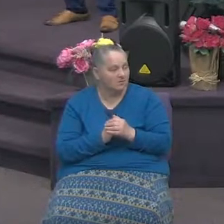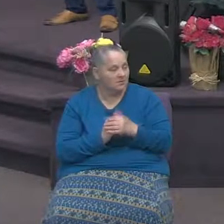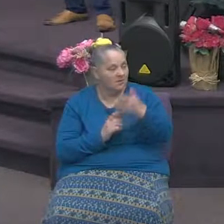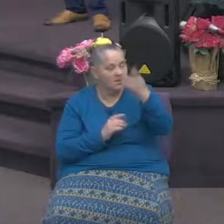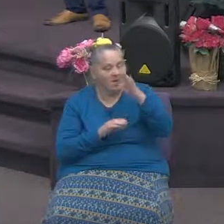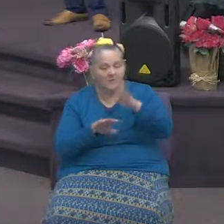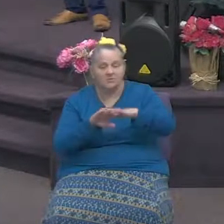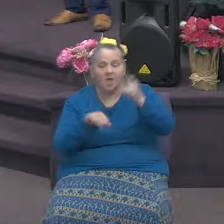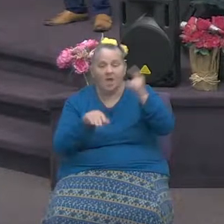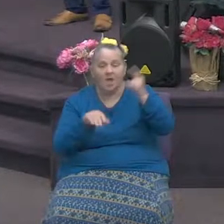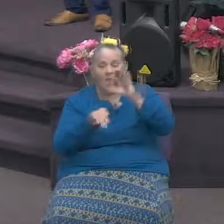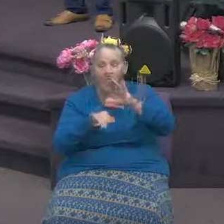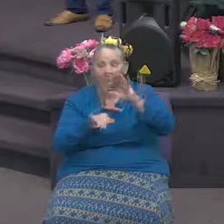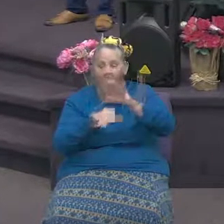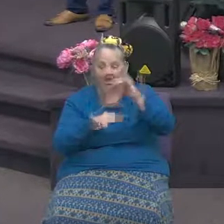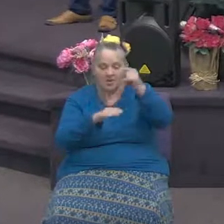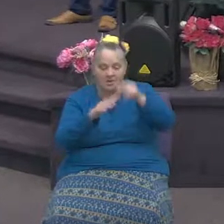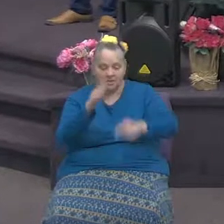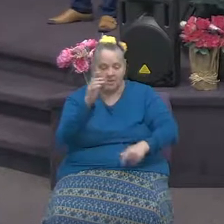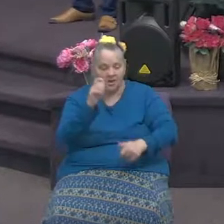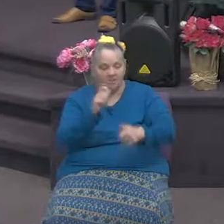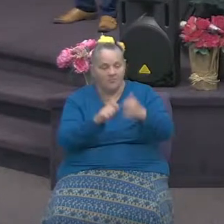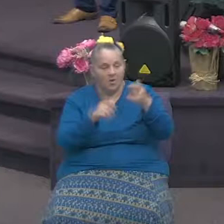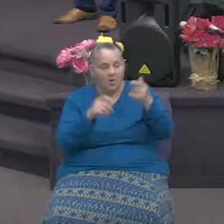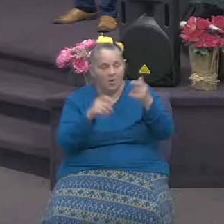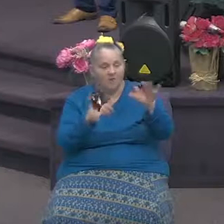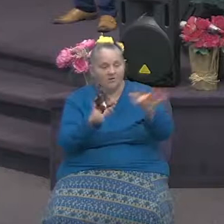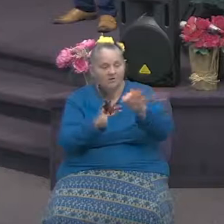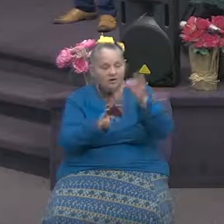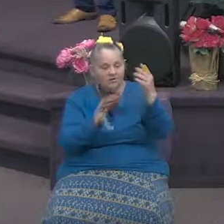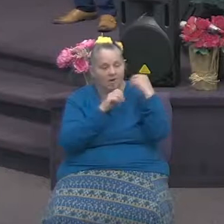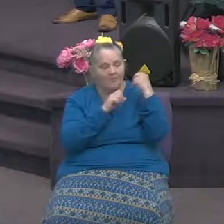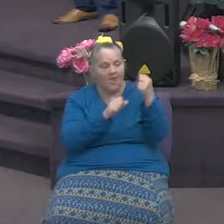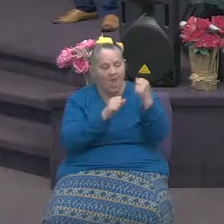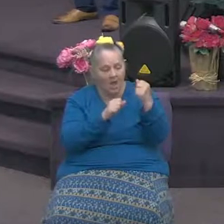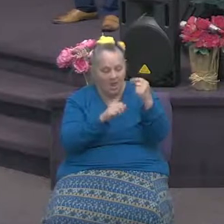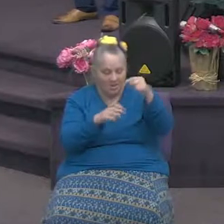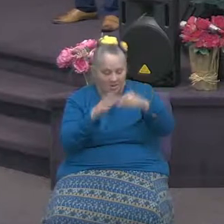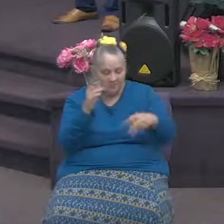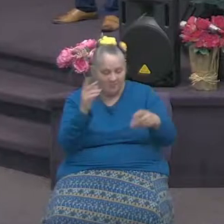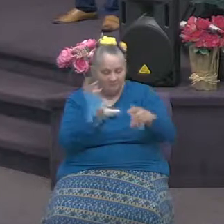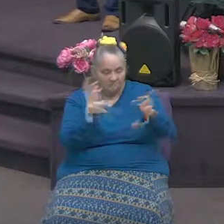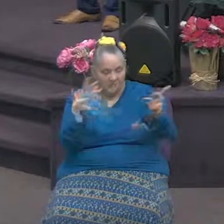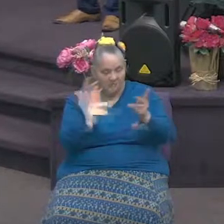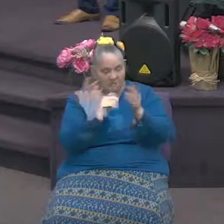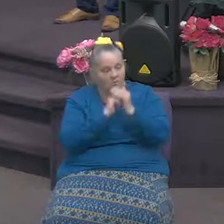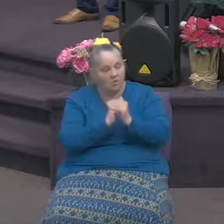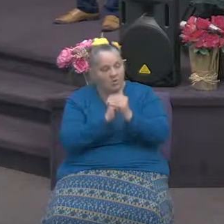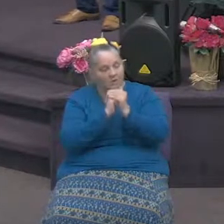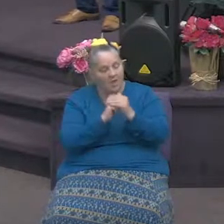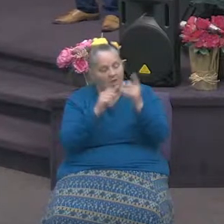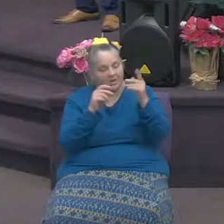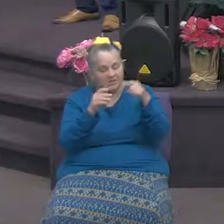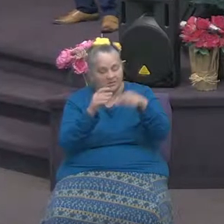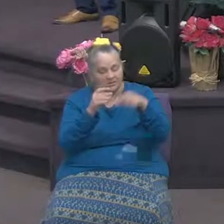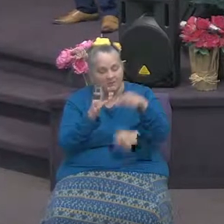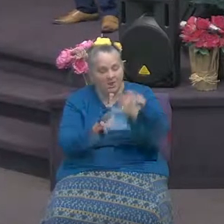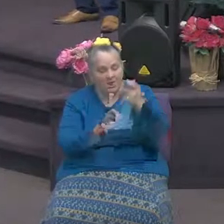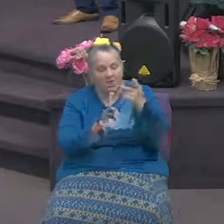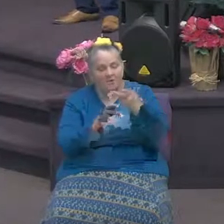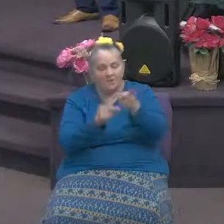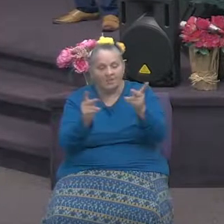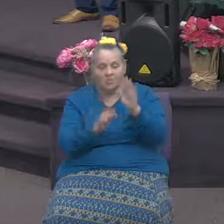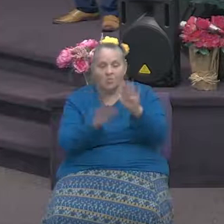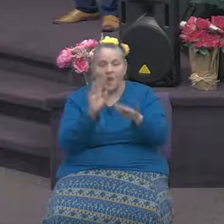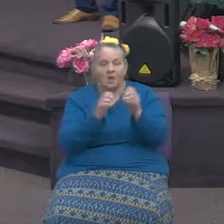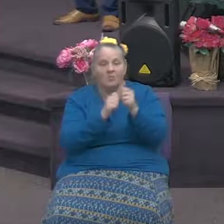God is calling this church into a deeper dimension of spiritual power, into a deeper place of worship, into a deeper place of walking with